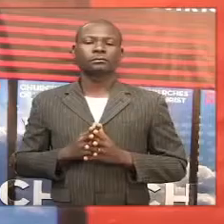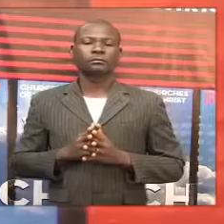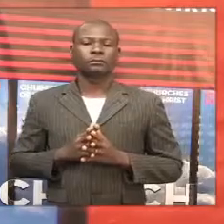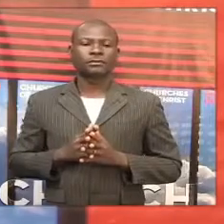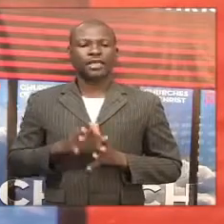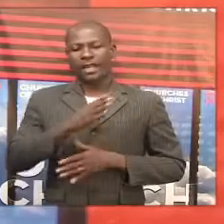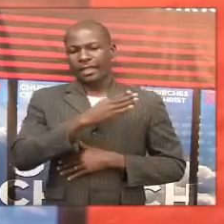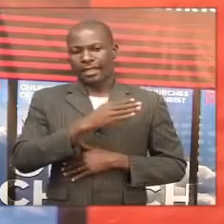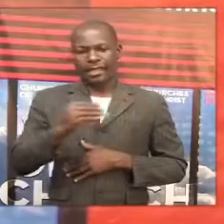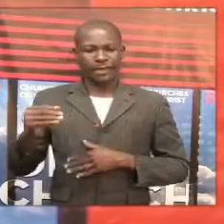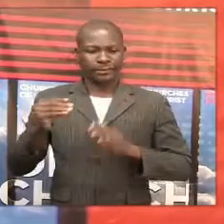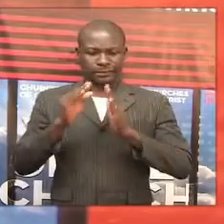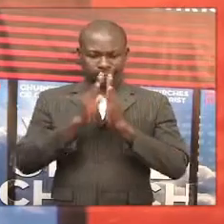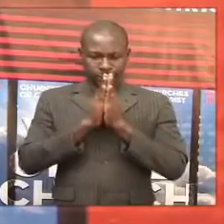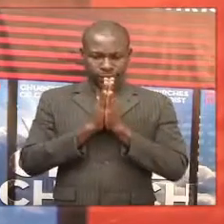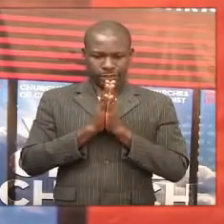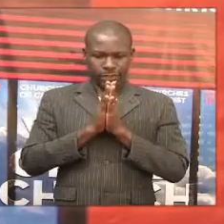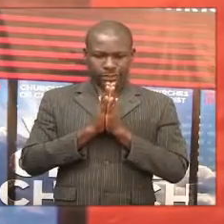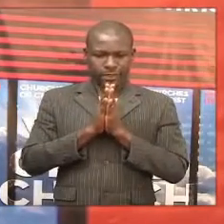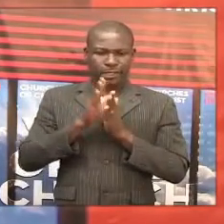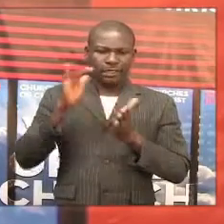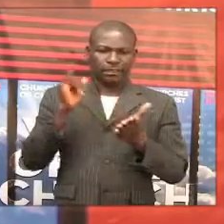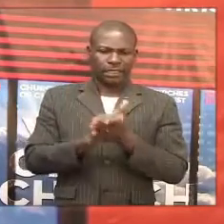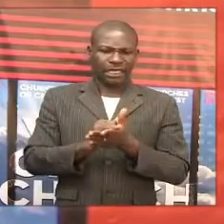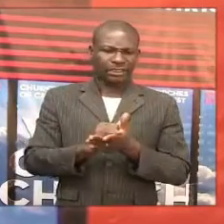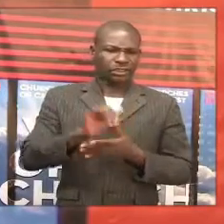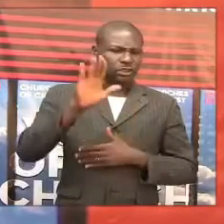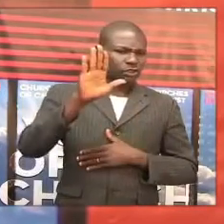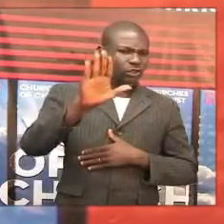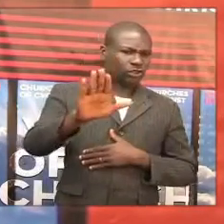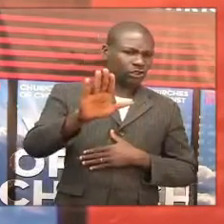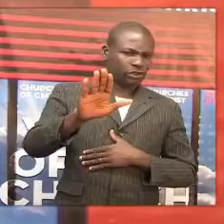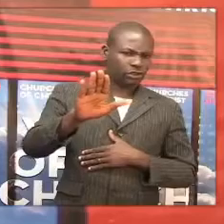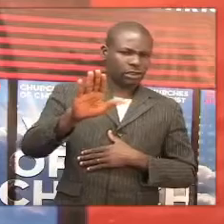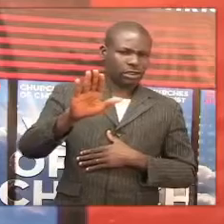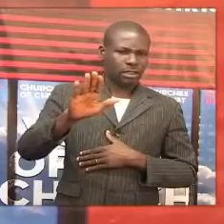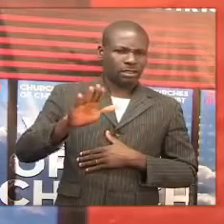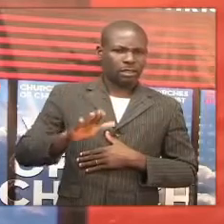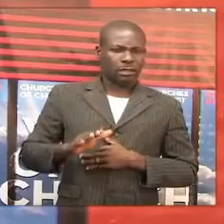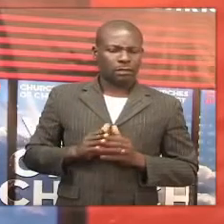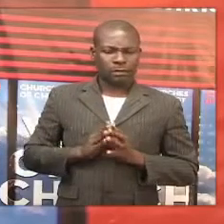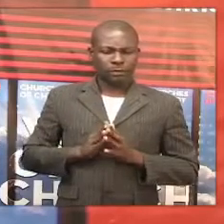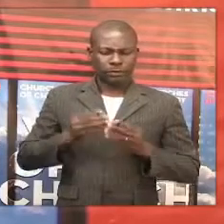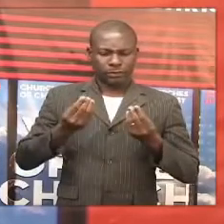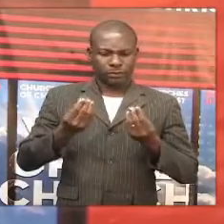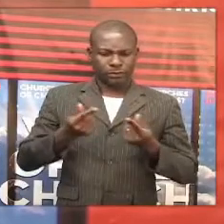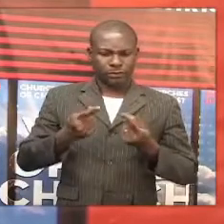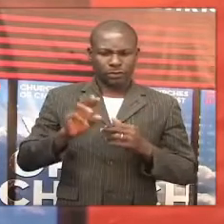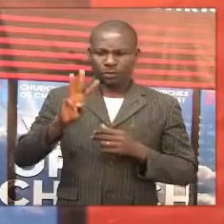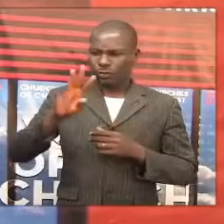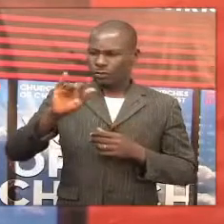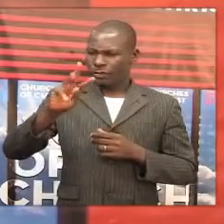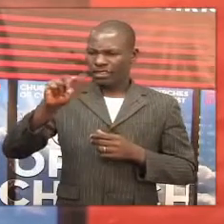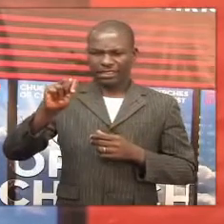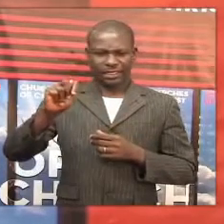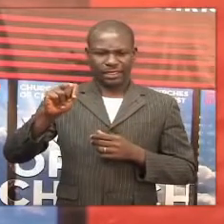and pray that your flight may not be in winter or on